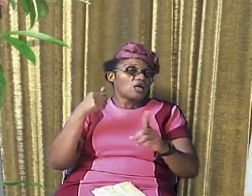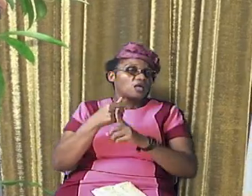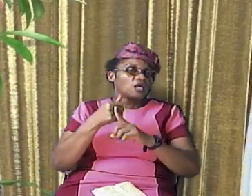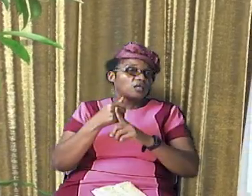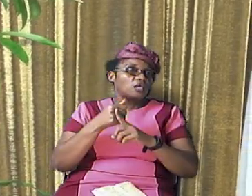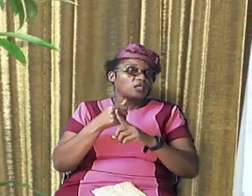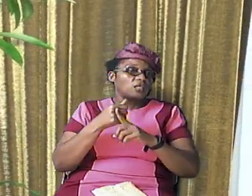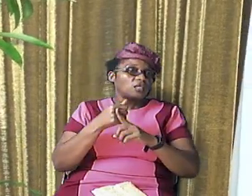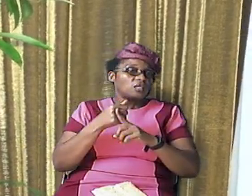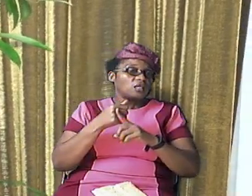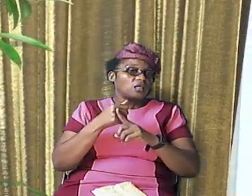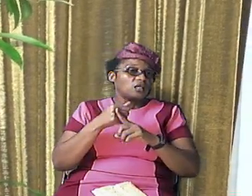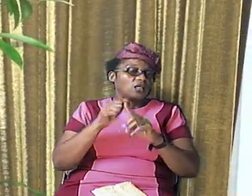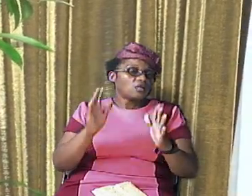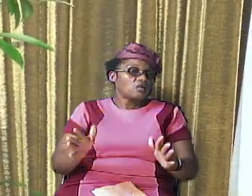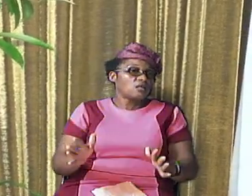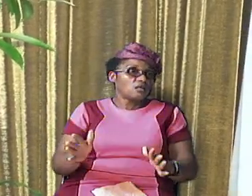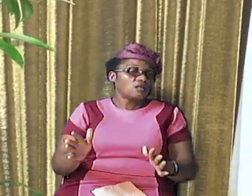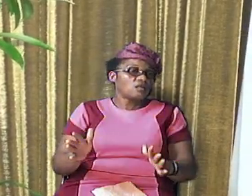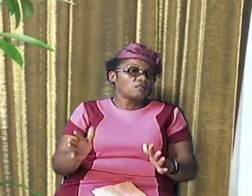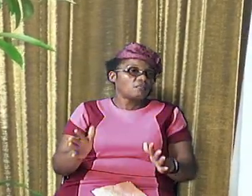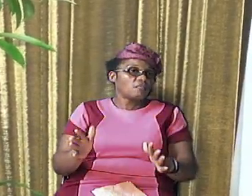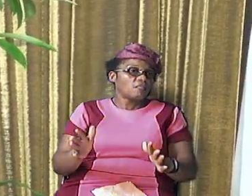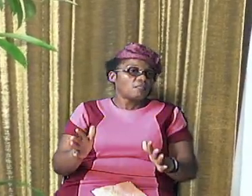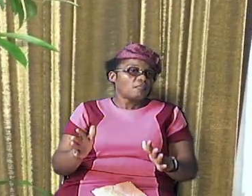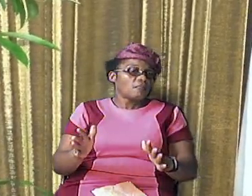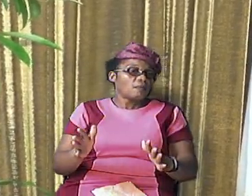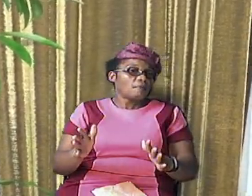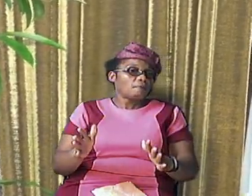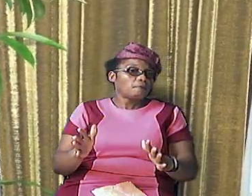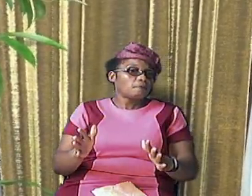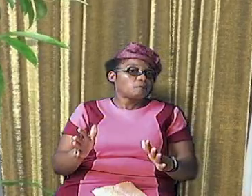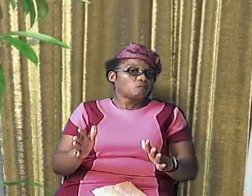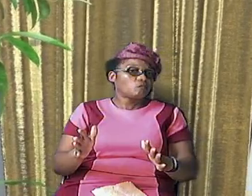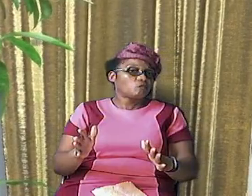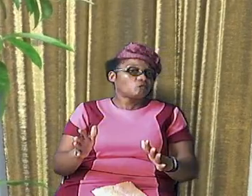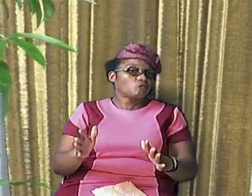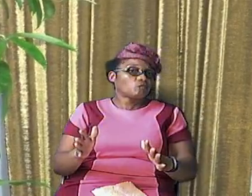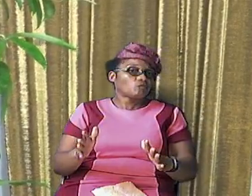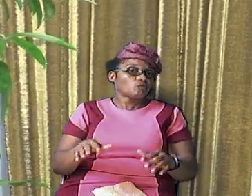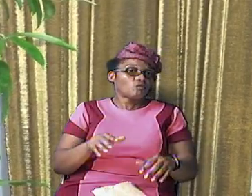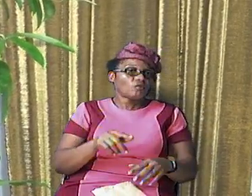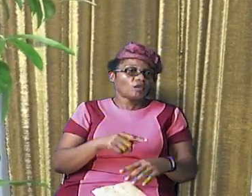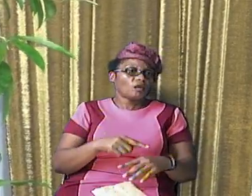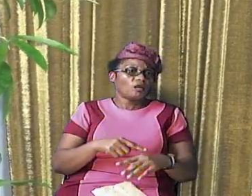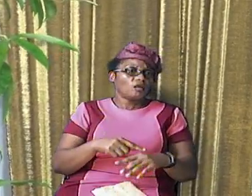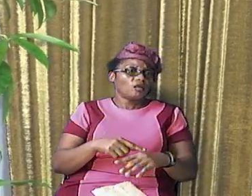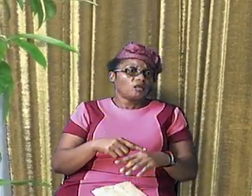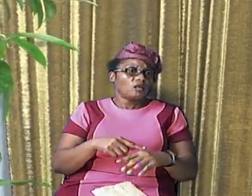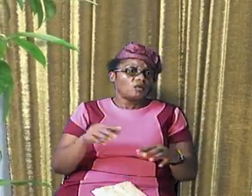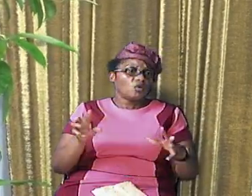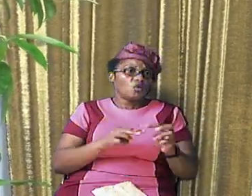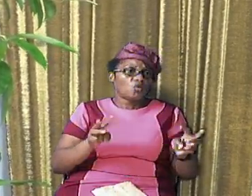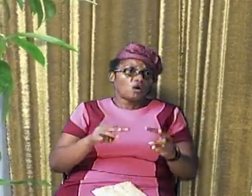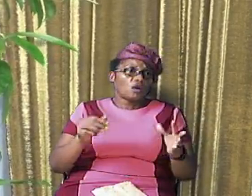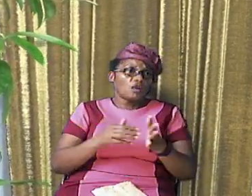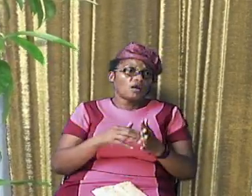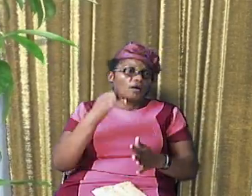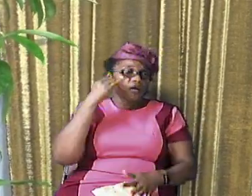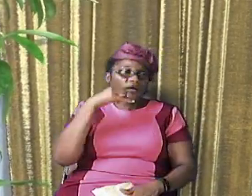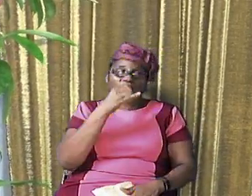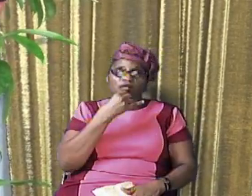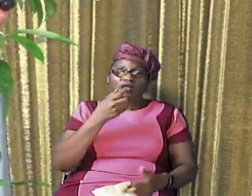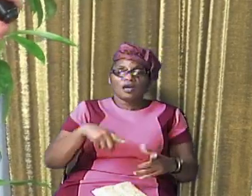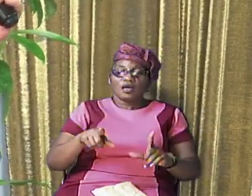Syrian army. The Bible said that the Syrian king warred against Israel. So when I heard Bishop say this morning,